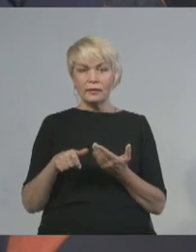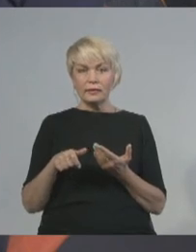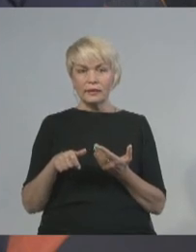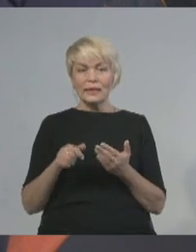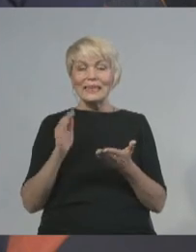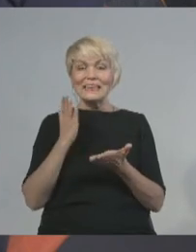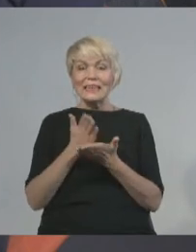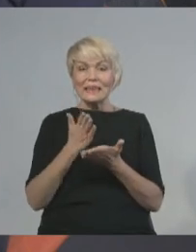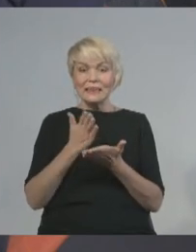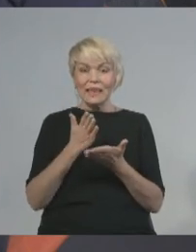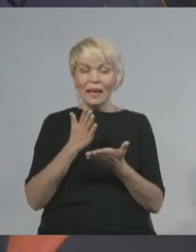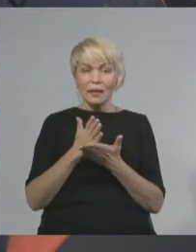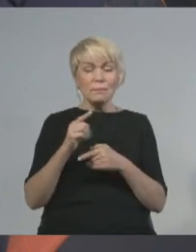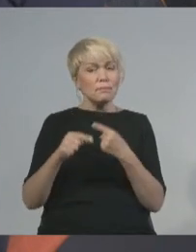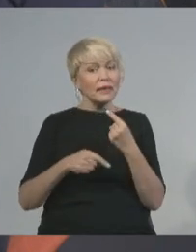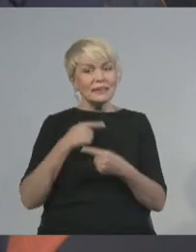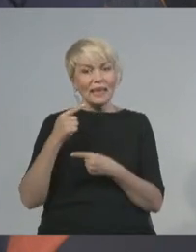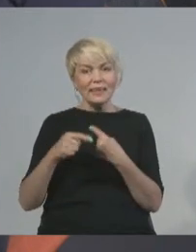are recurring